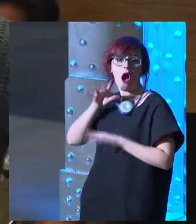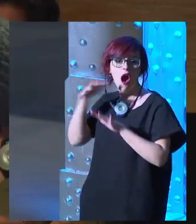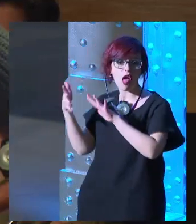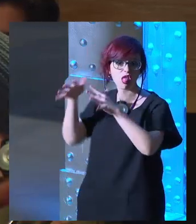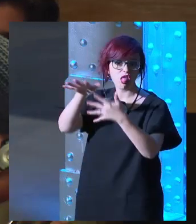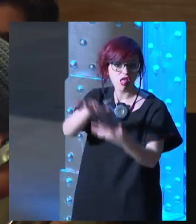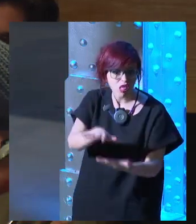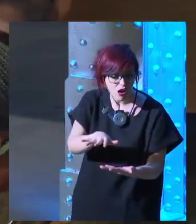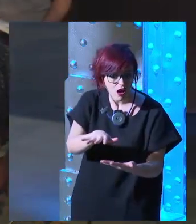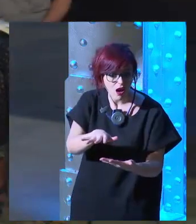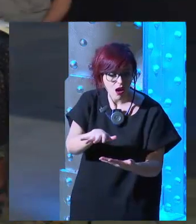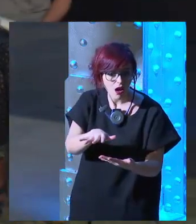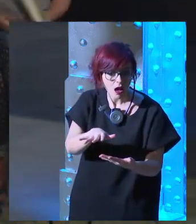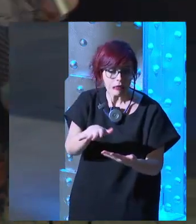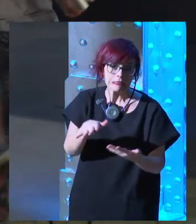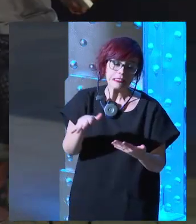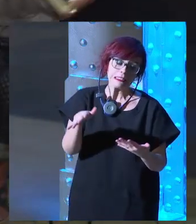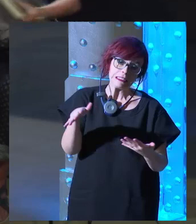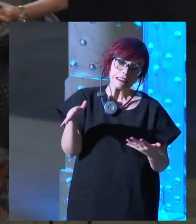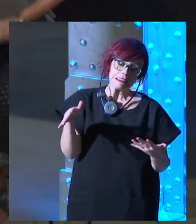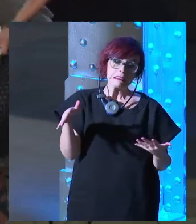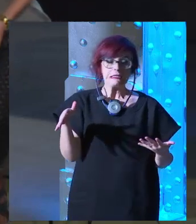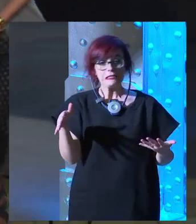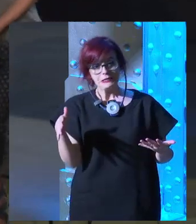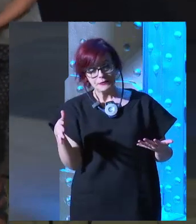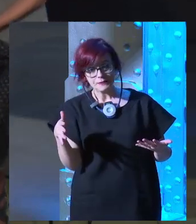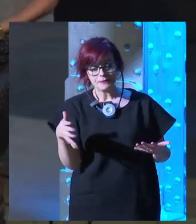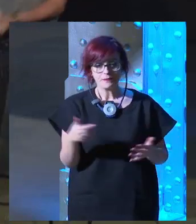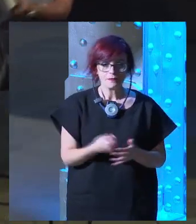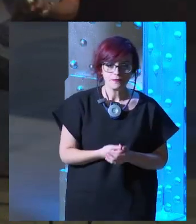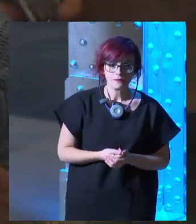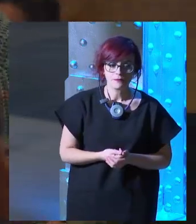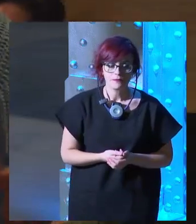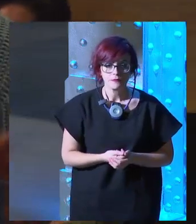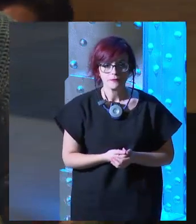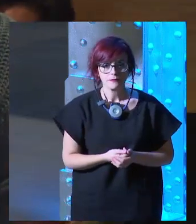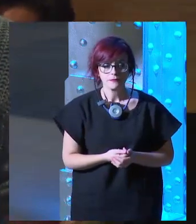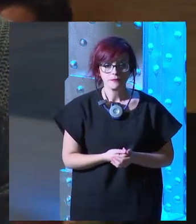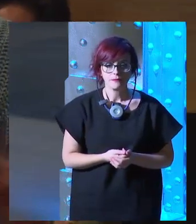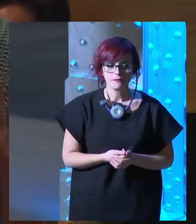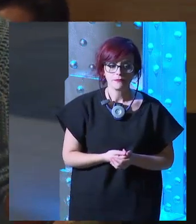do you think it has to be true? That's ¿Y por qué te crees que eso es así?